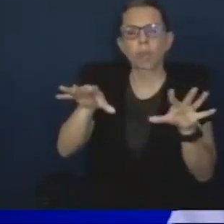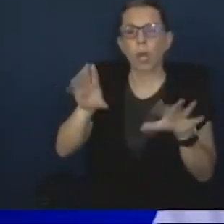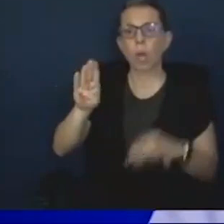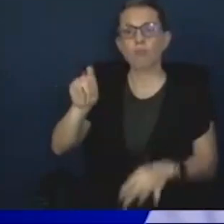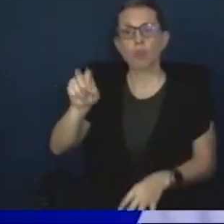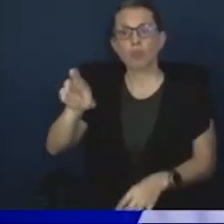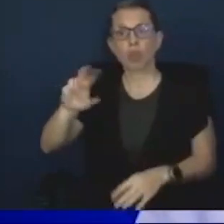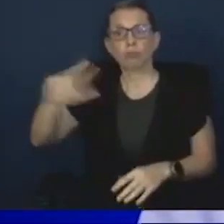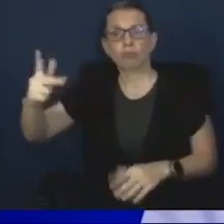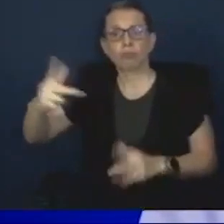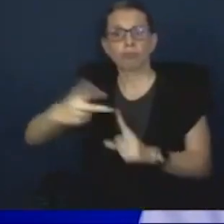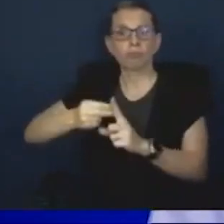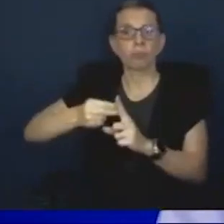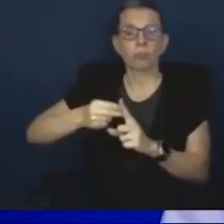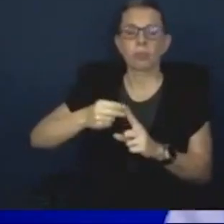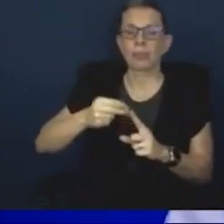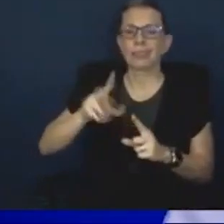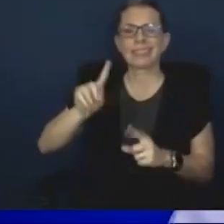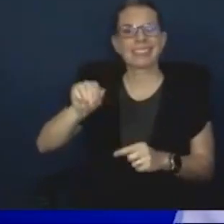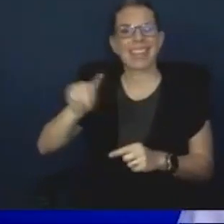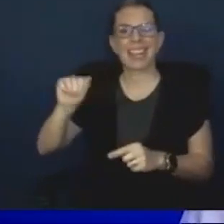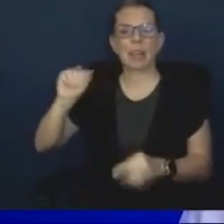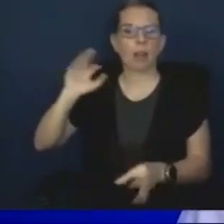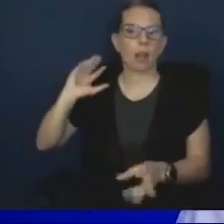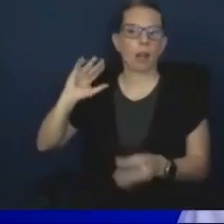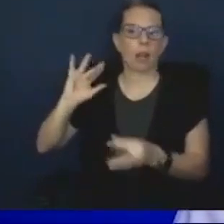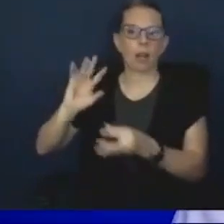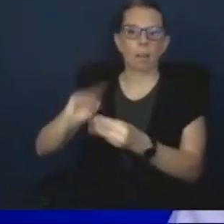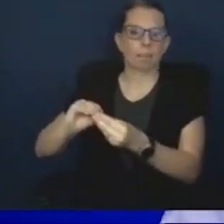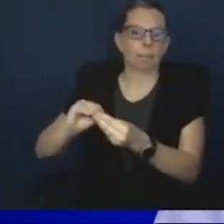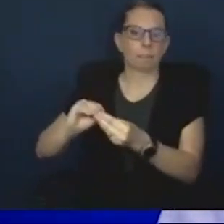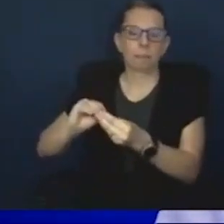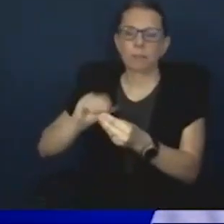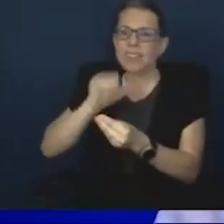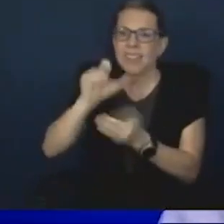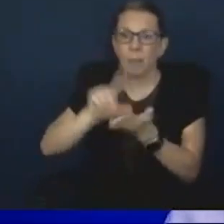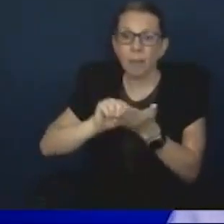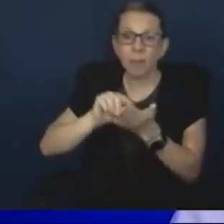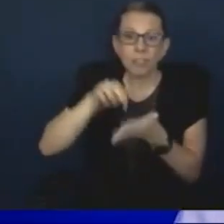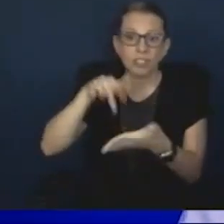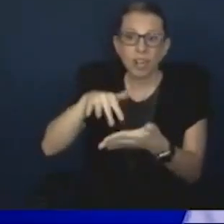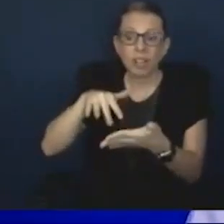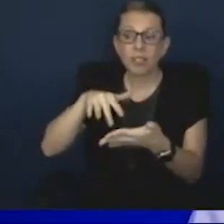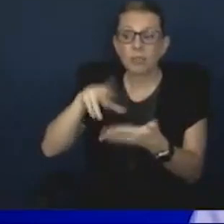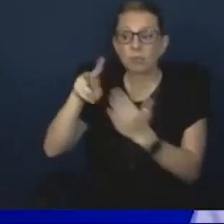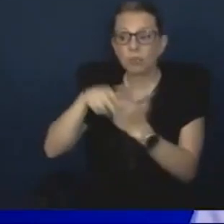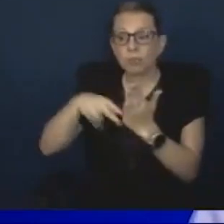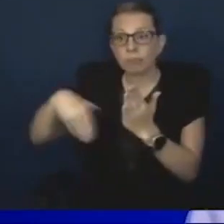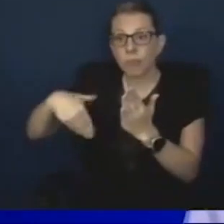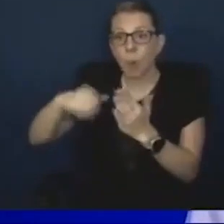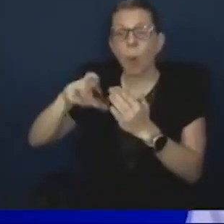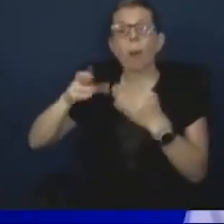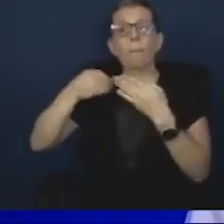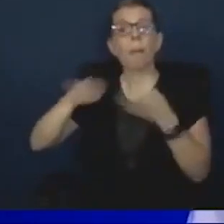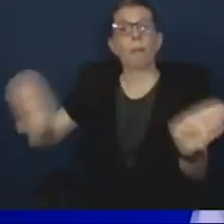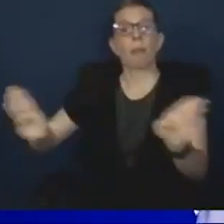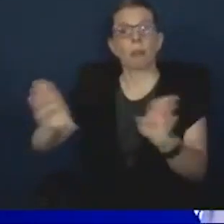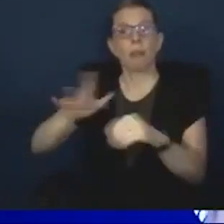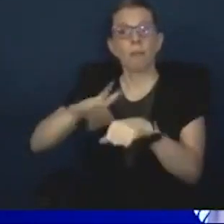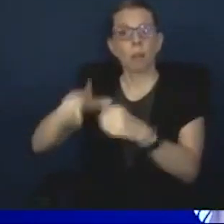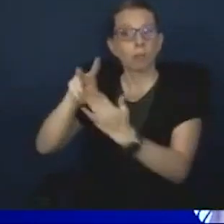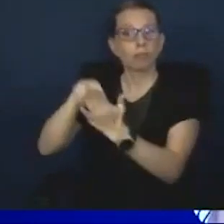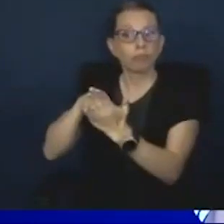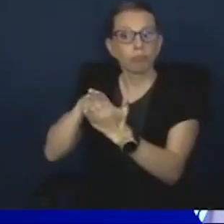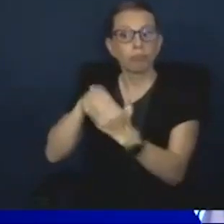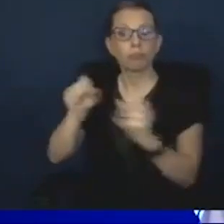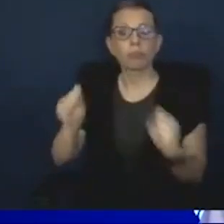all those data that are taken from either unpublished studies that we haven't seen or the stuff that is publicly available right now show that the